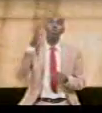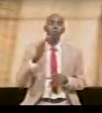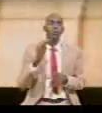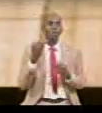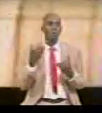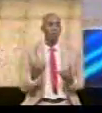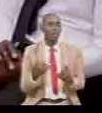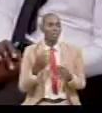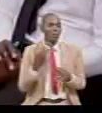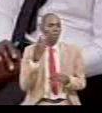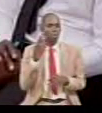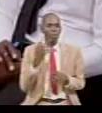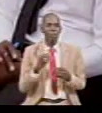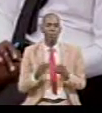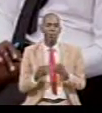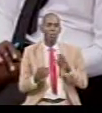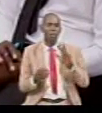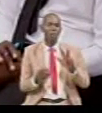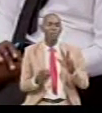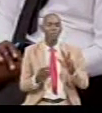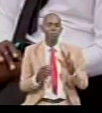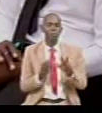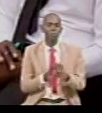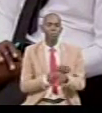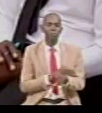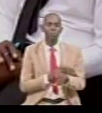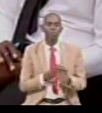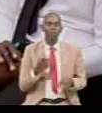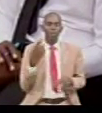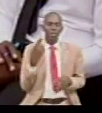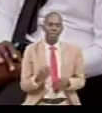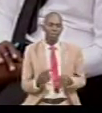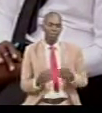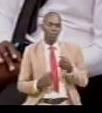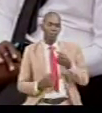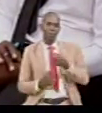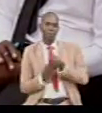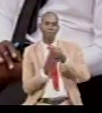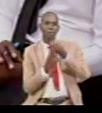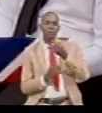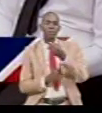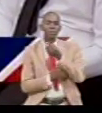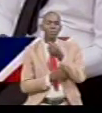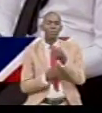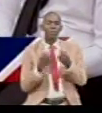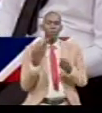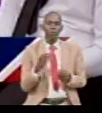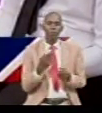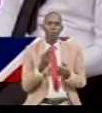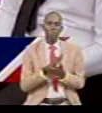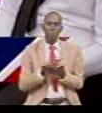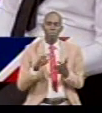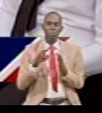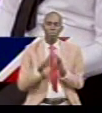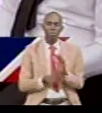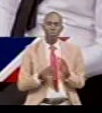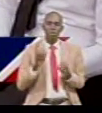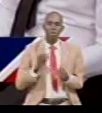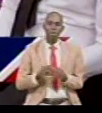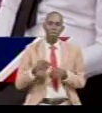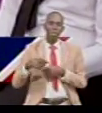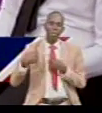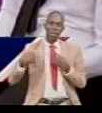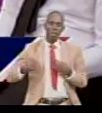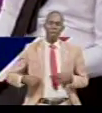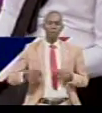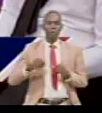here. Number three, the foundation for godliness in heart